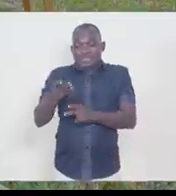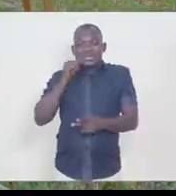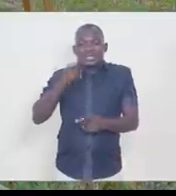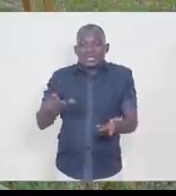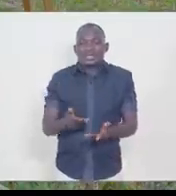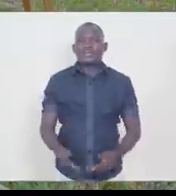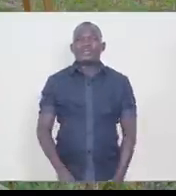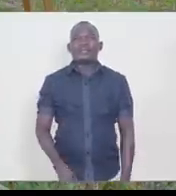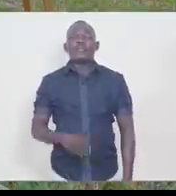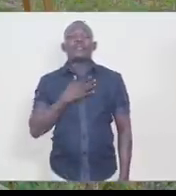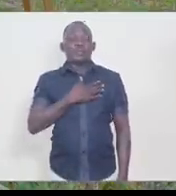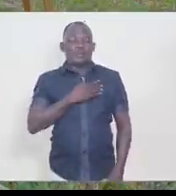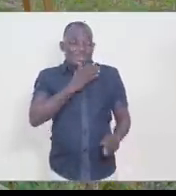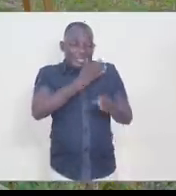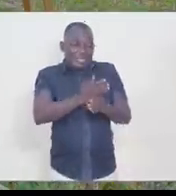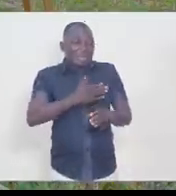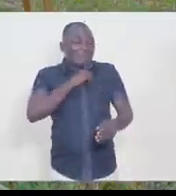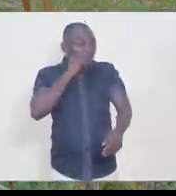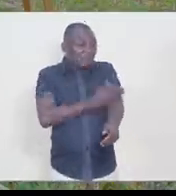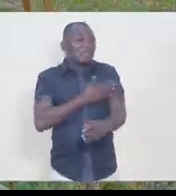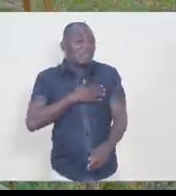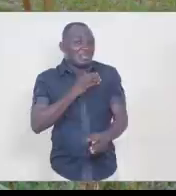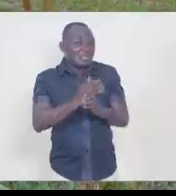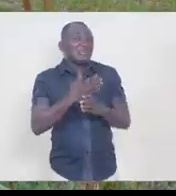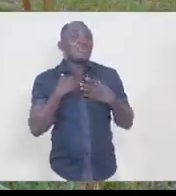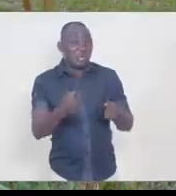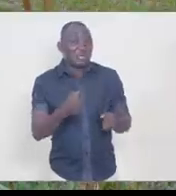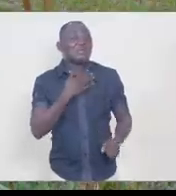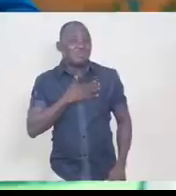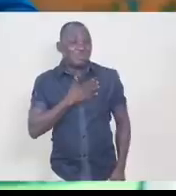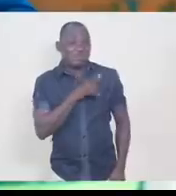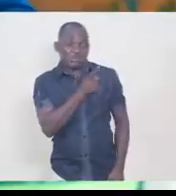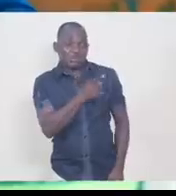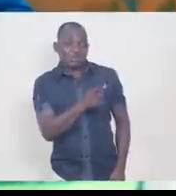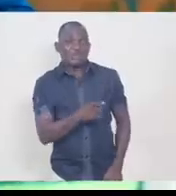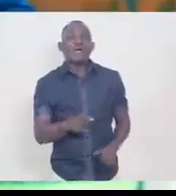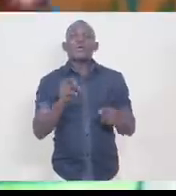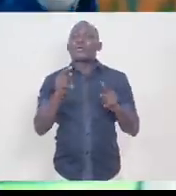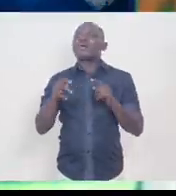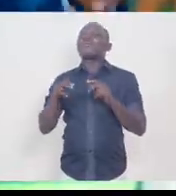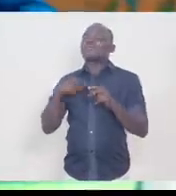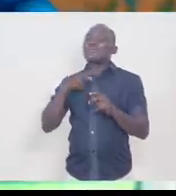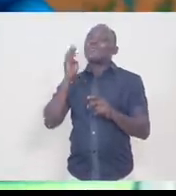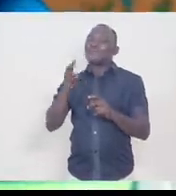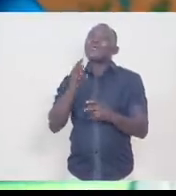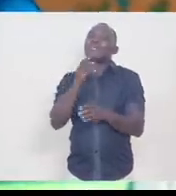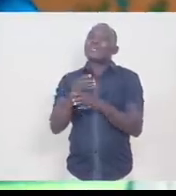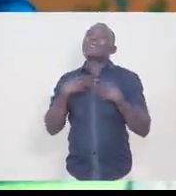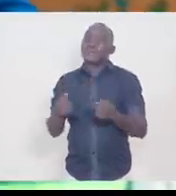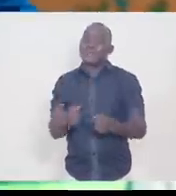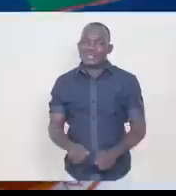Please take good care of her for us too. No problem, sir. I'll do just that. All